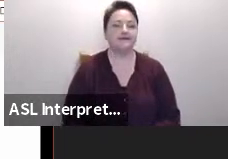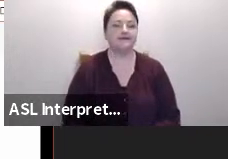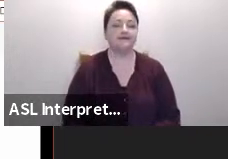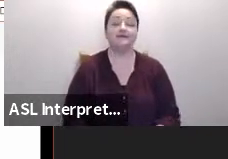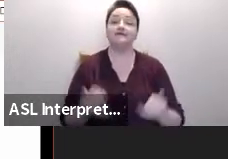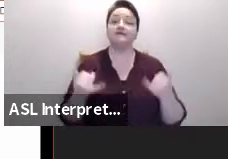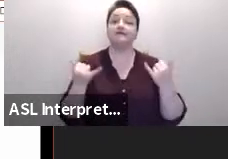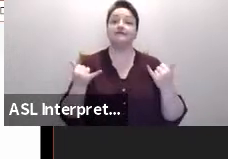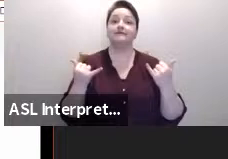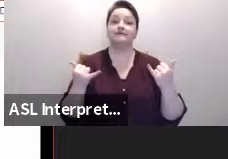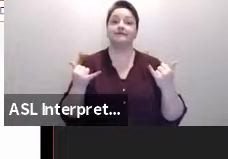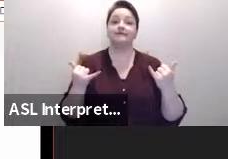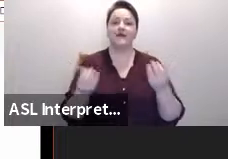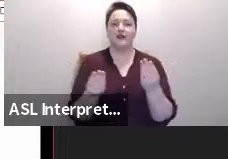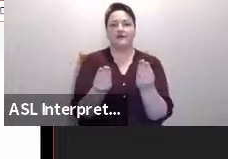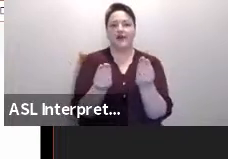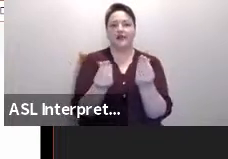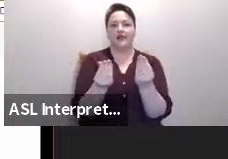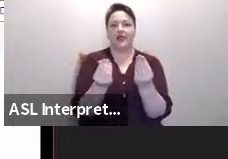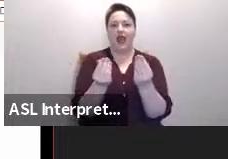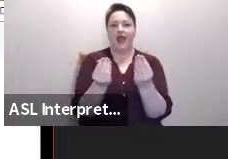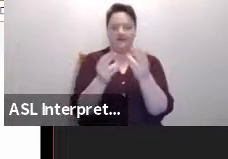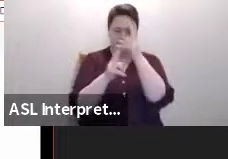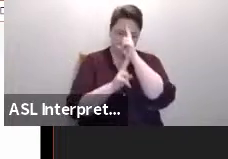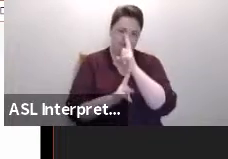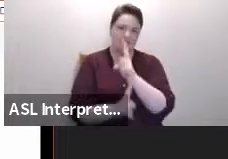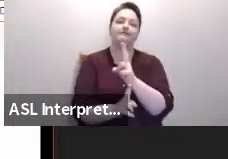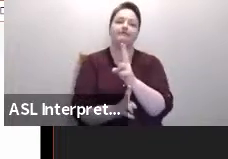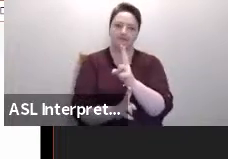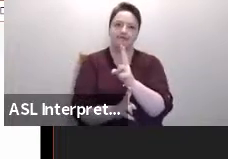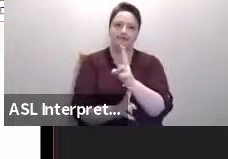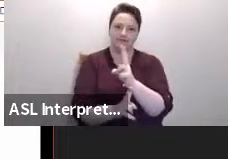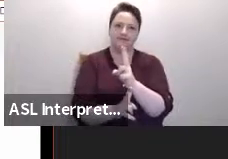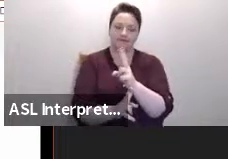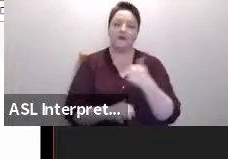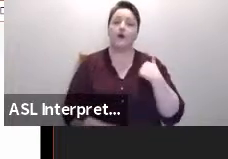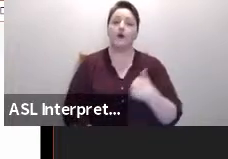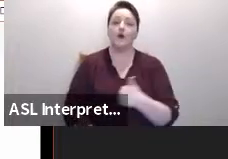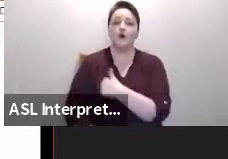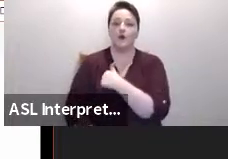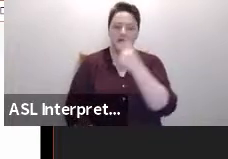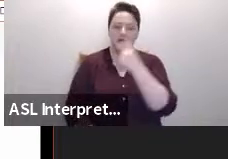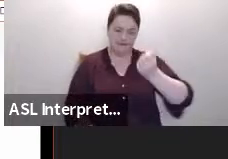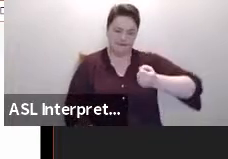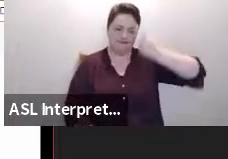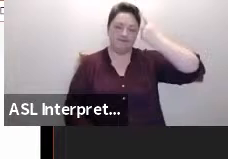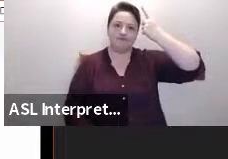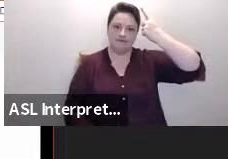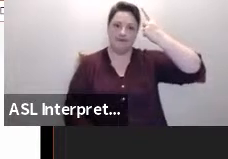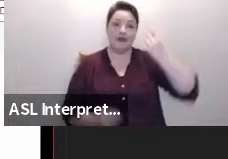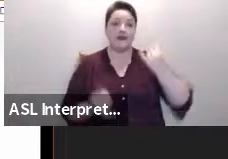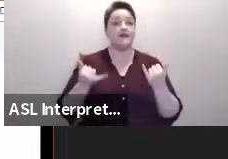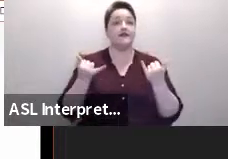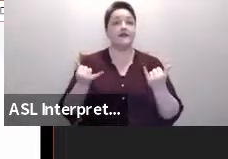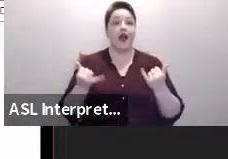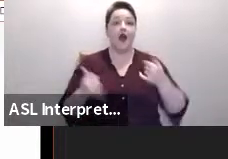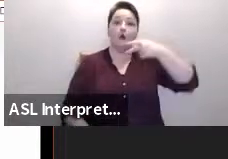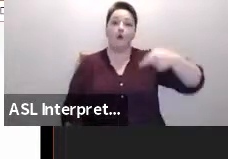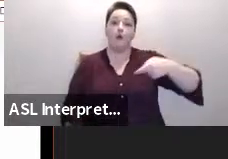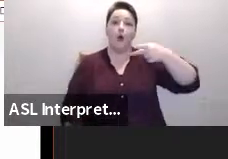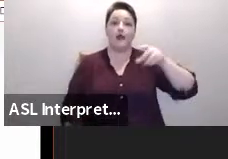Now we will have a tribal lands acknowledgement. We acknowledge that what we now call Portland,